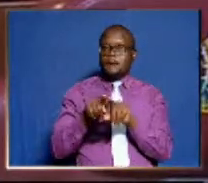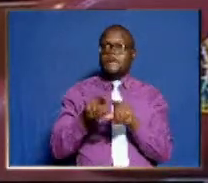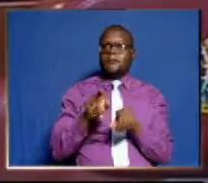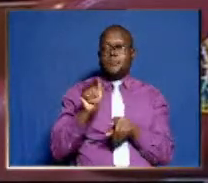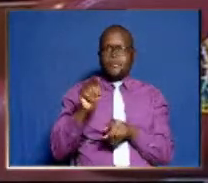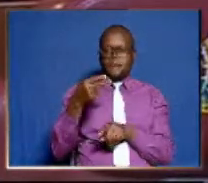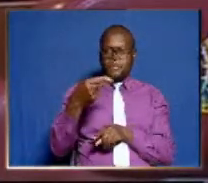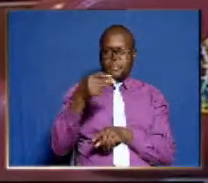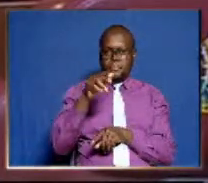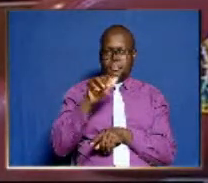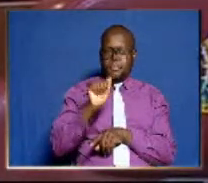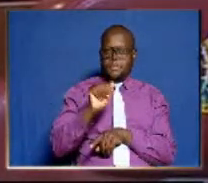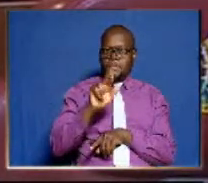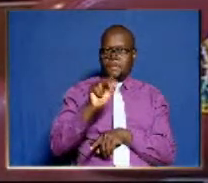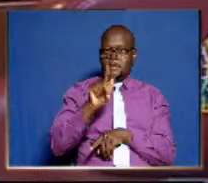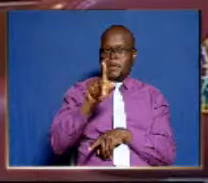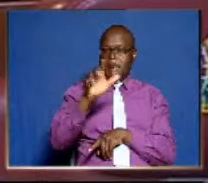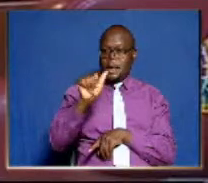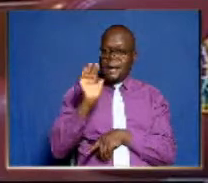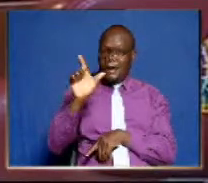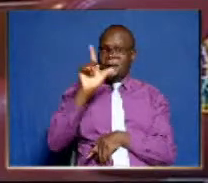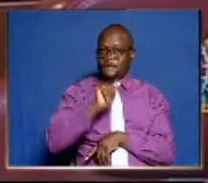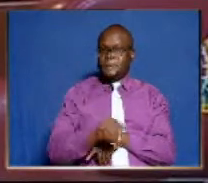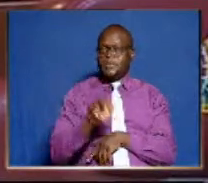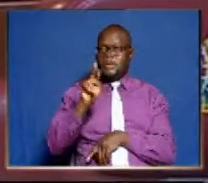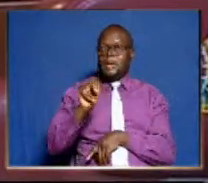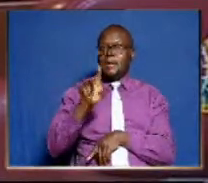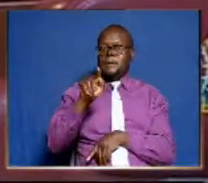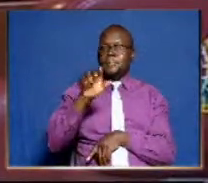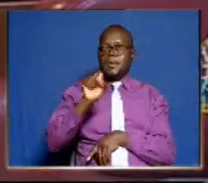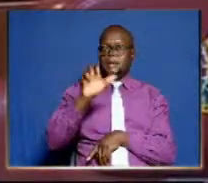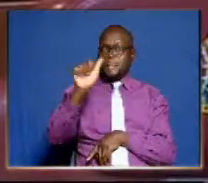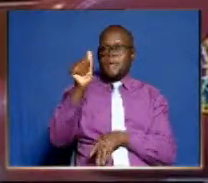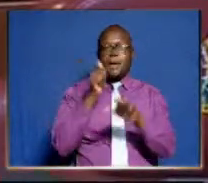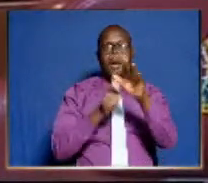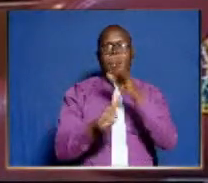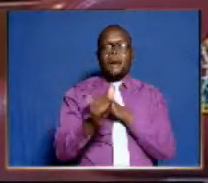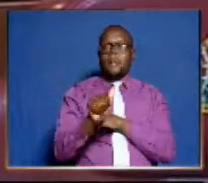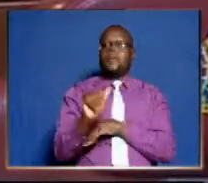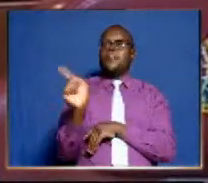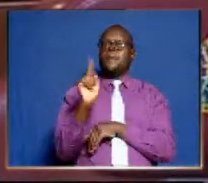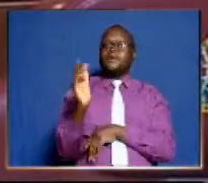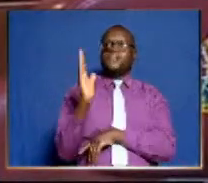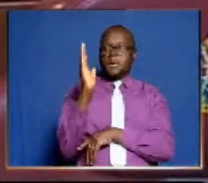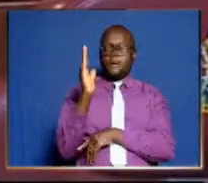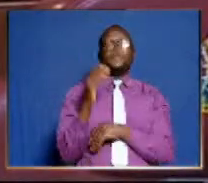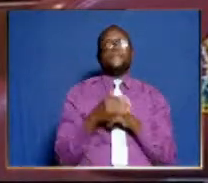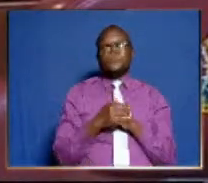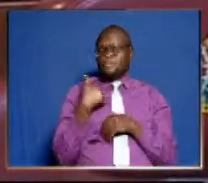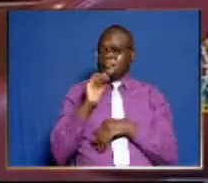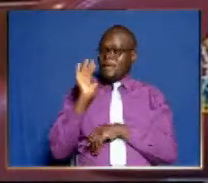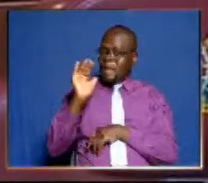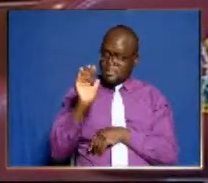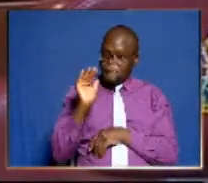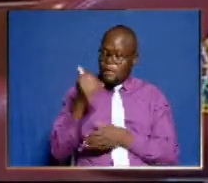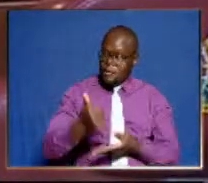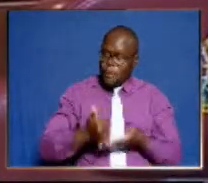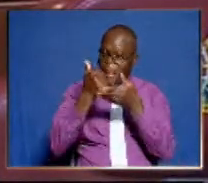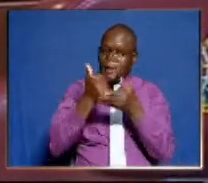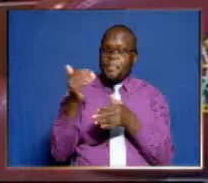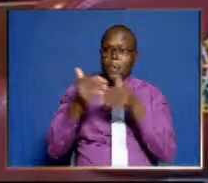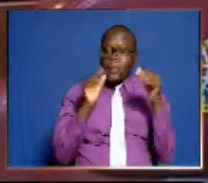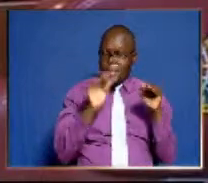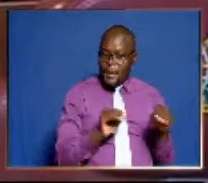Mheshimiwa Beatrice, has asked. The NTSA is under the Interior. So I want your guidance whether this will go